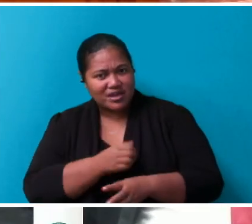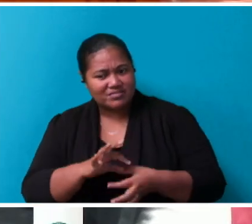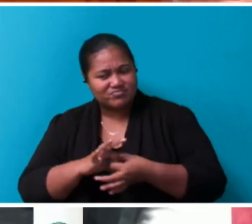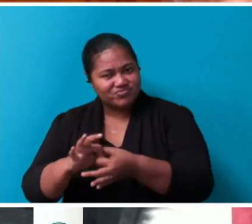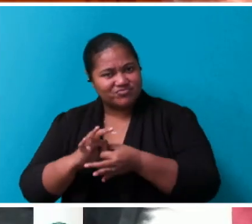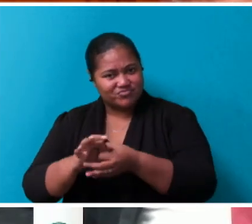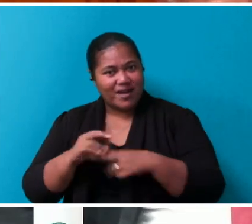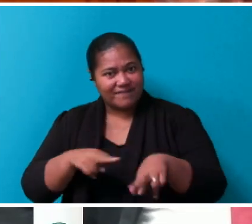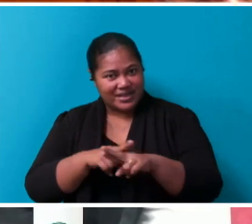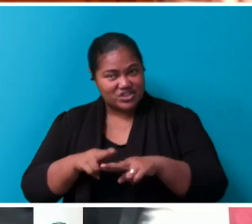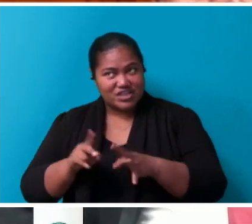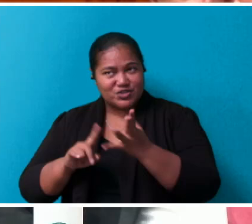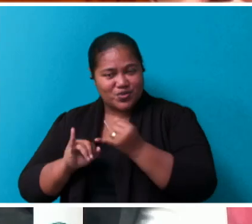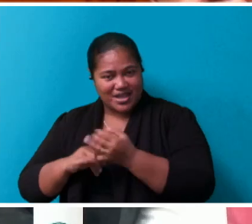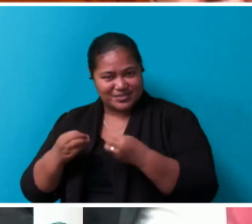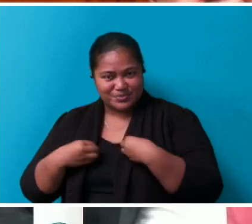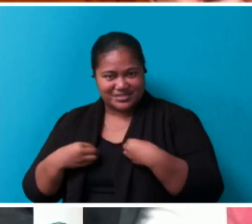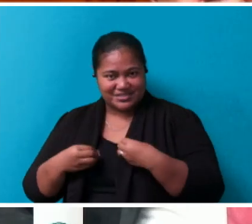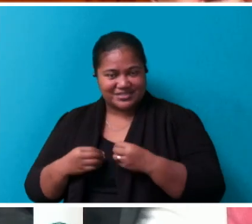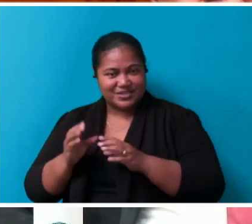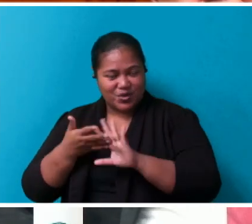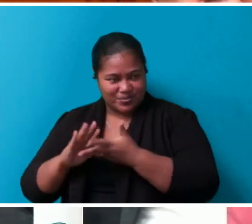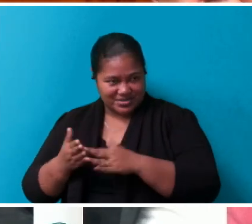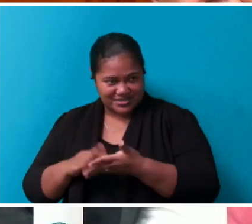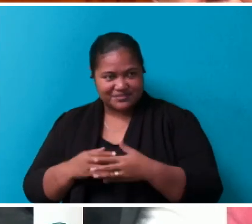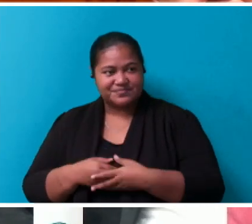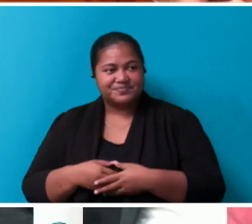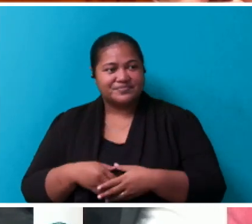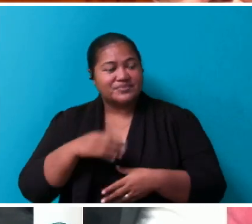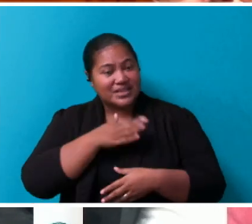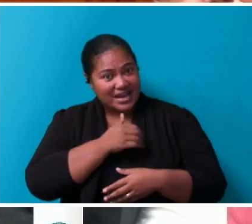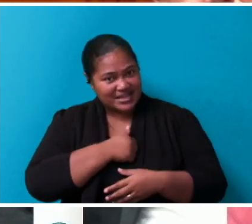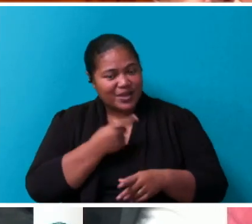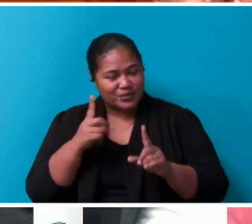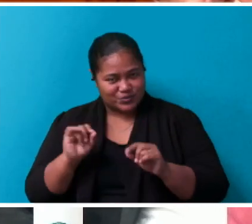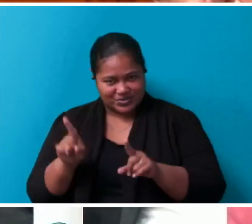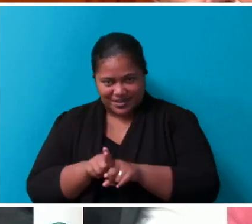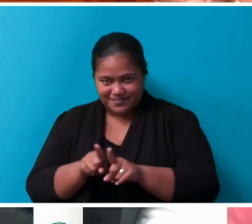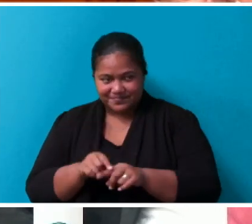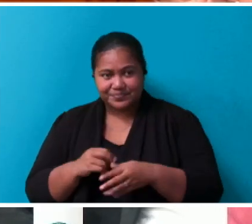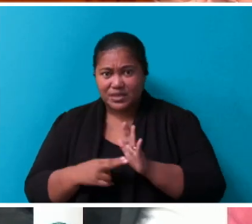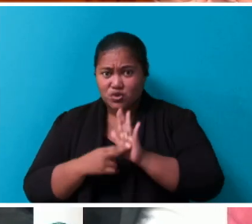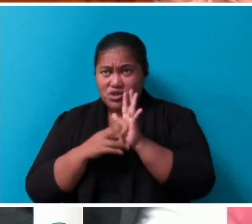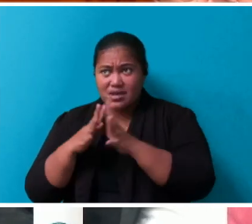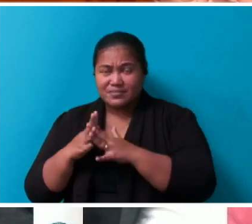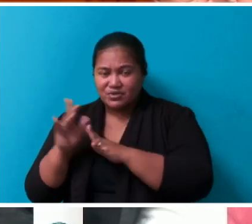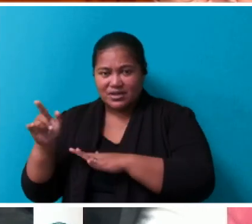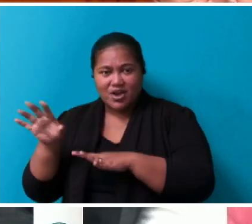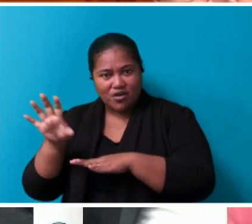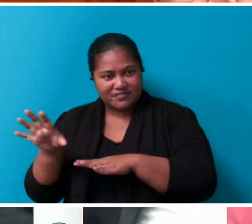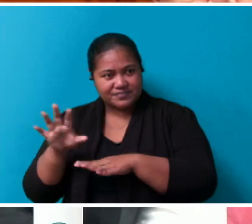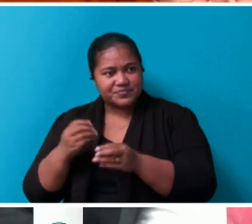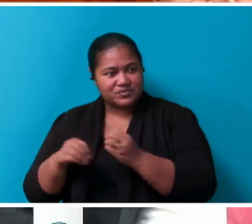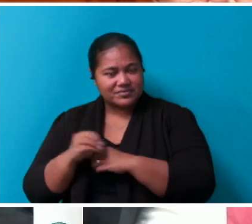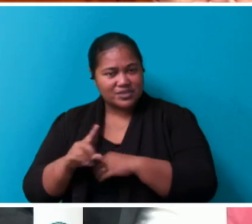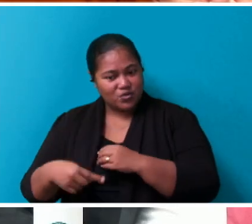U.S. business community and diaspora. In Canada, we are doing the same. Our North American office continues to support